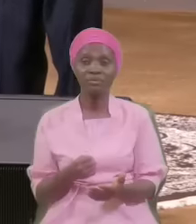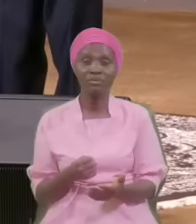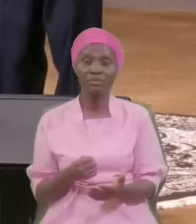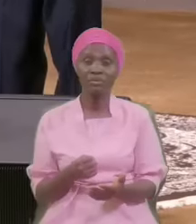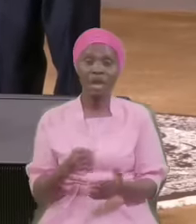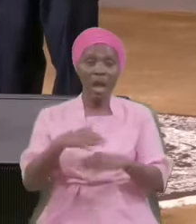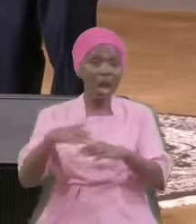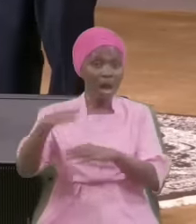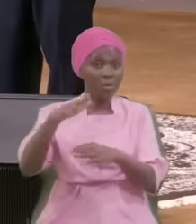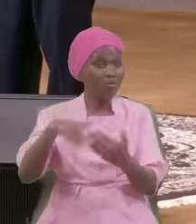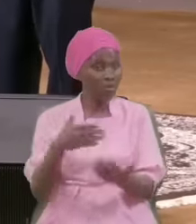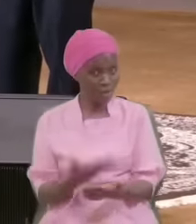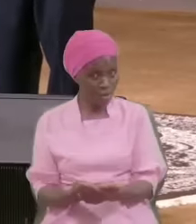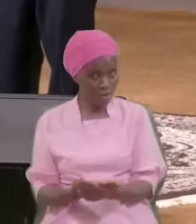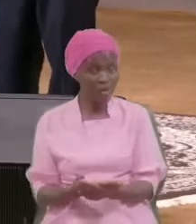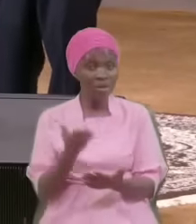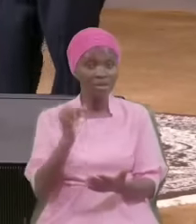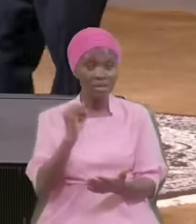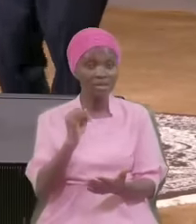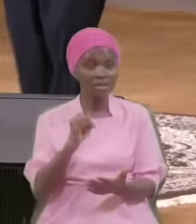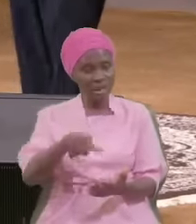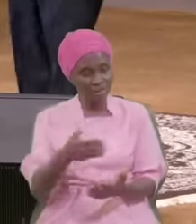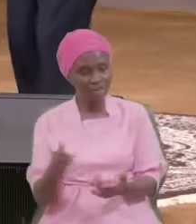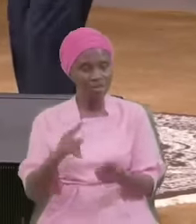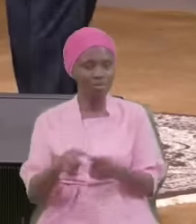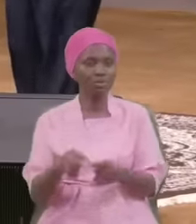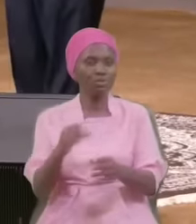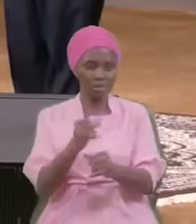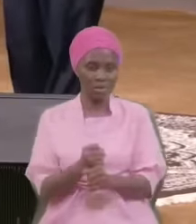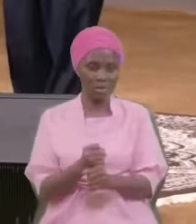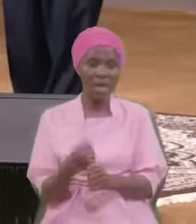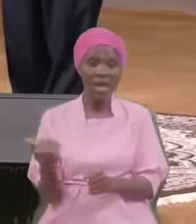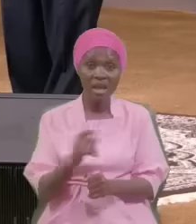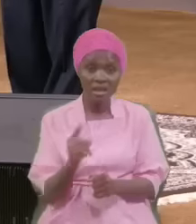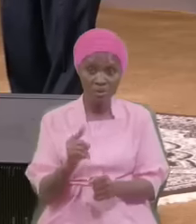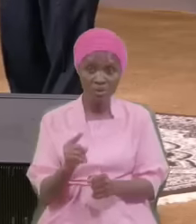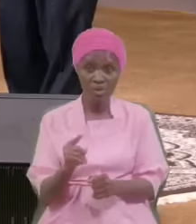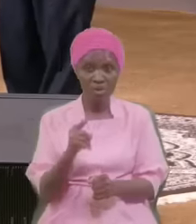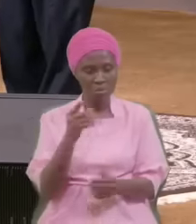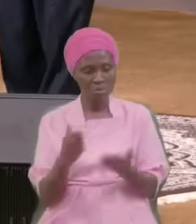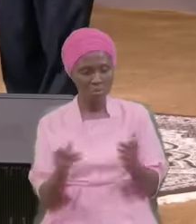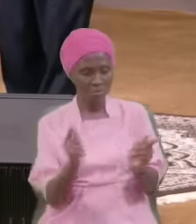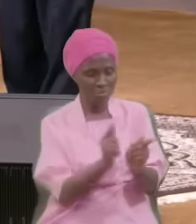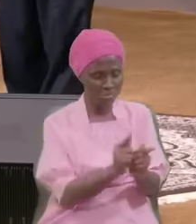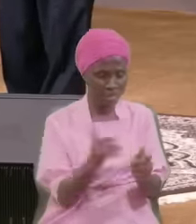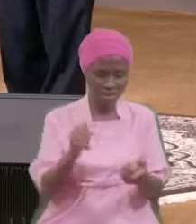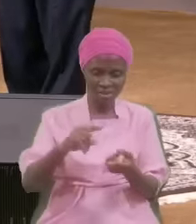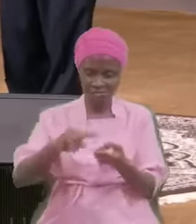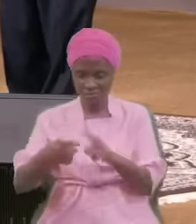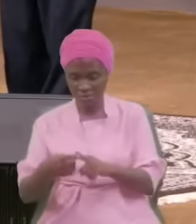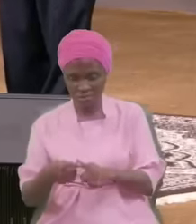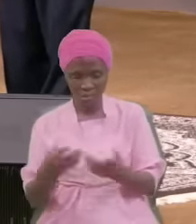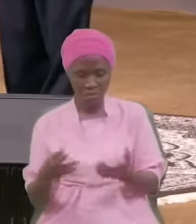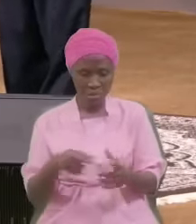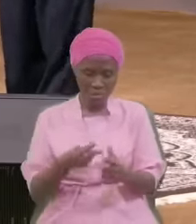above all, there's something else you need to take. Anywhere, you're meeting a friend, you're meeting an enemy, you're